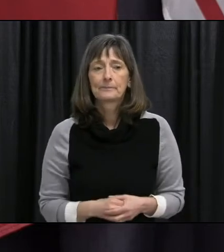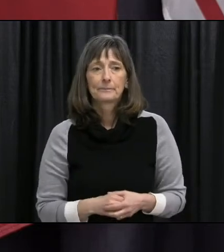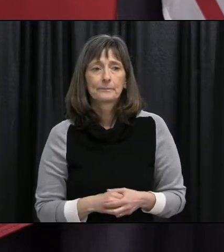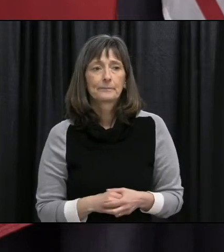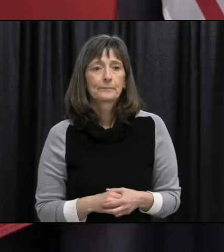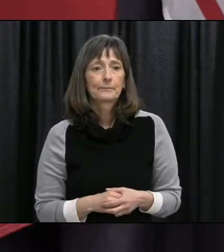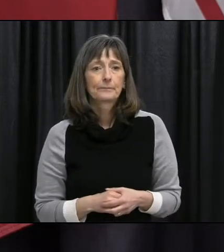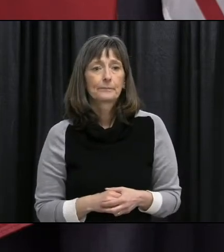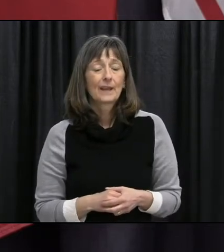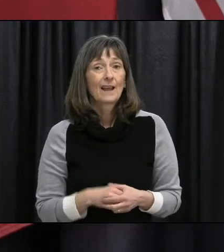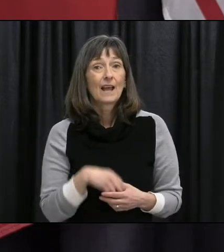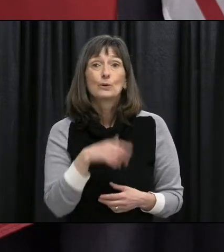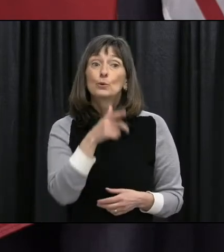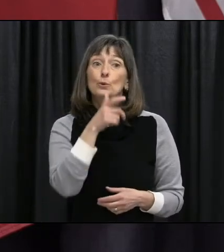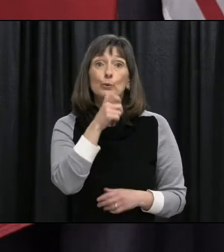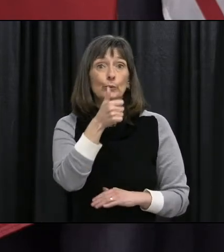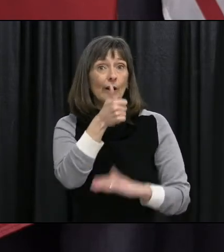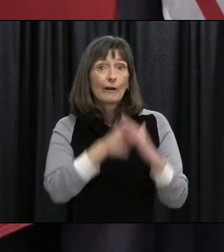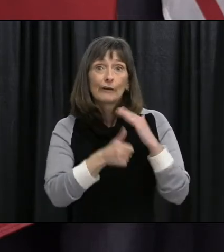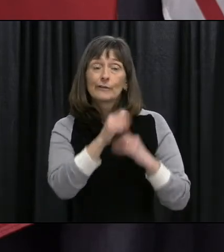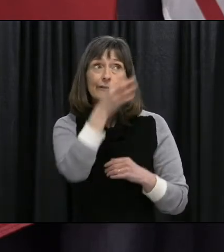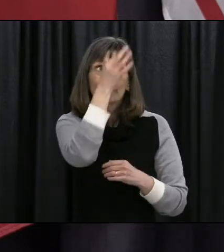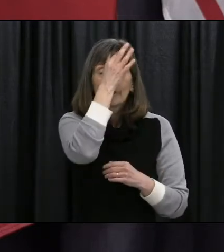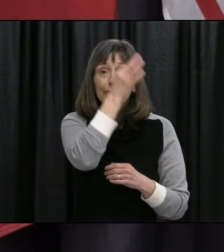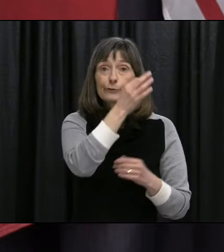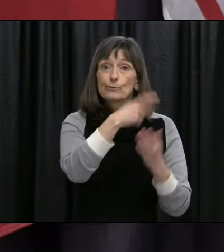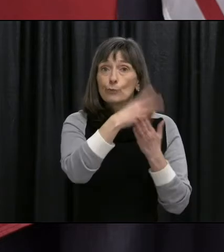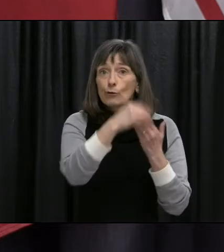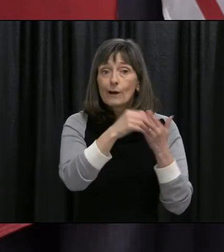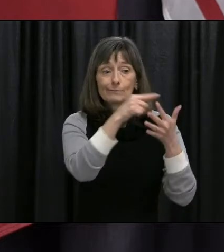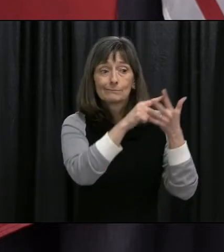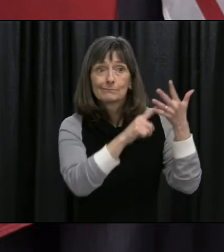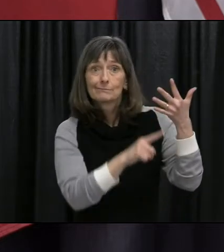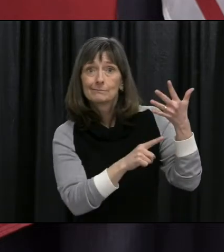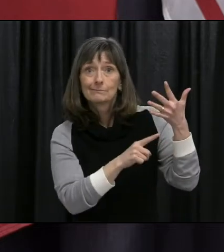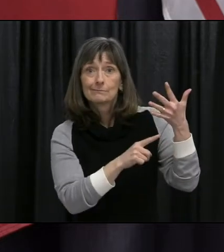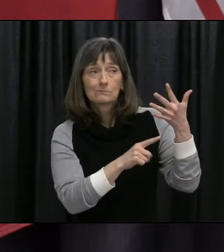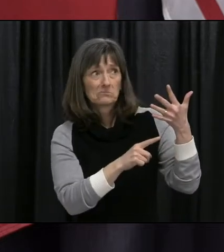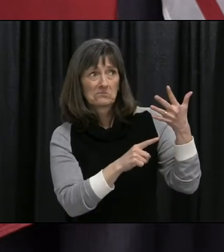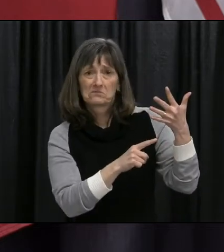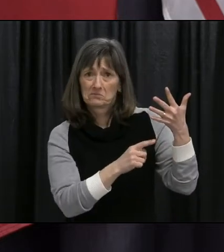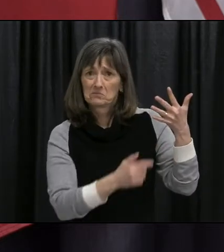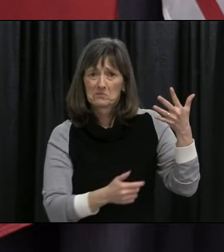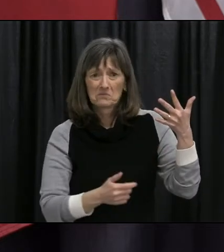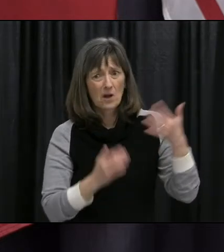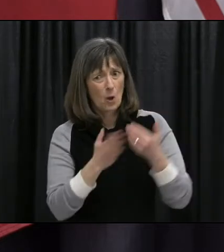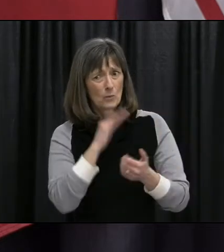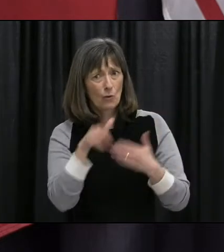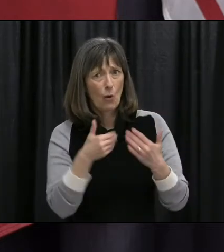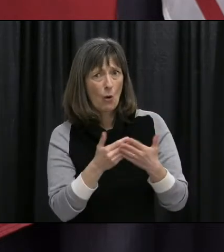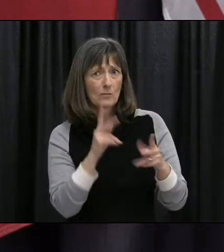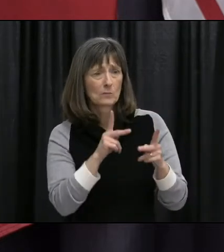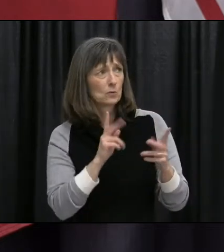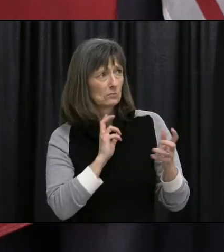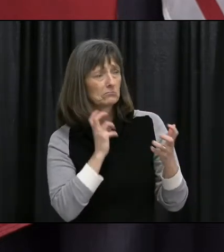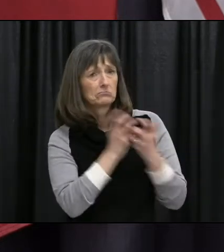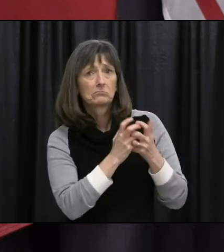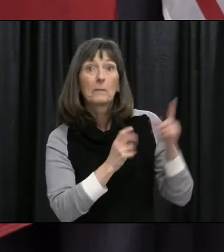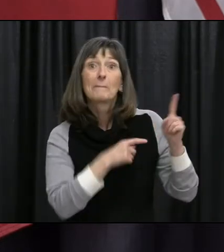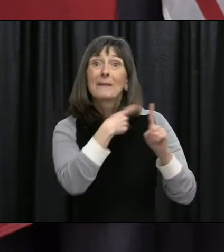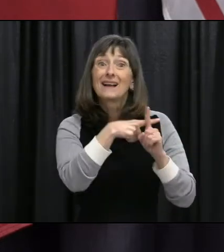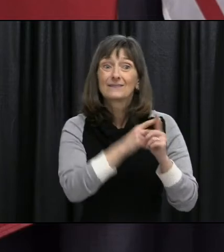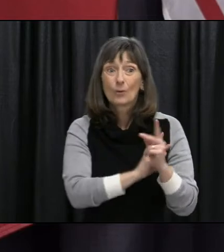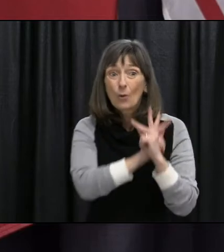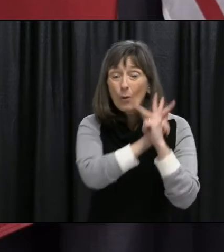to qualify for the criteria based on what's been out there by the federal government. There's also been some loan mechanisms